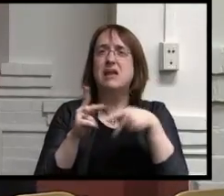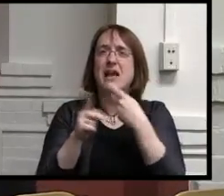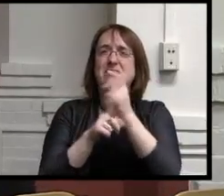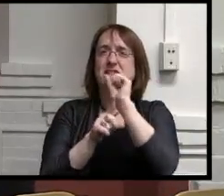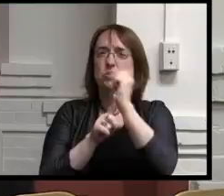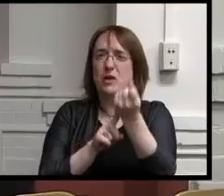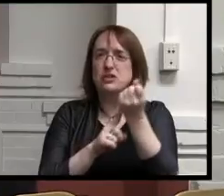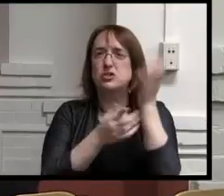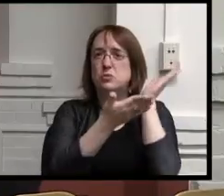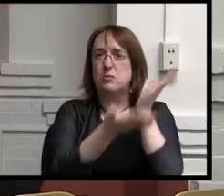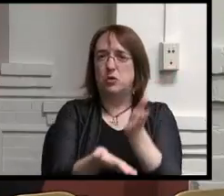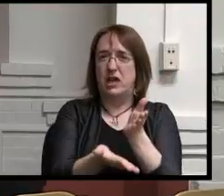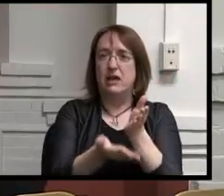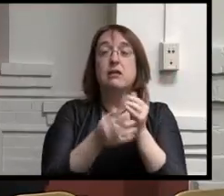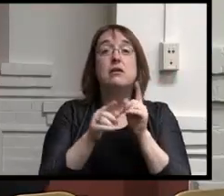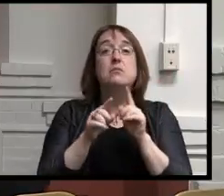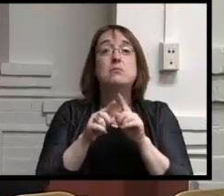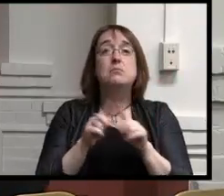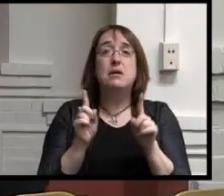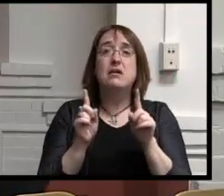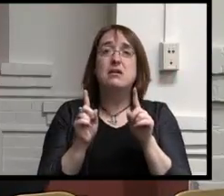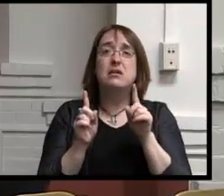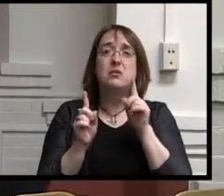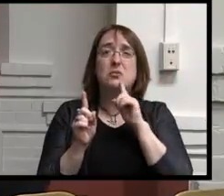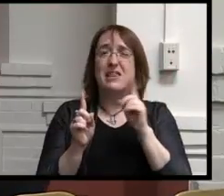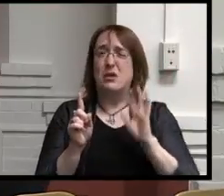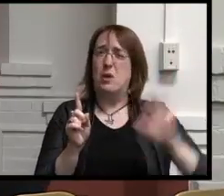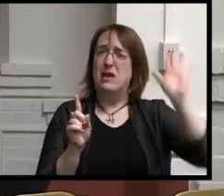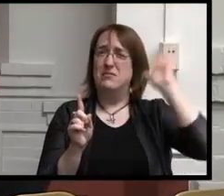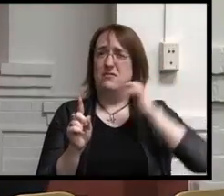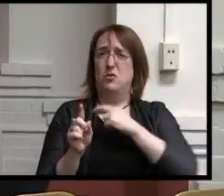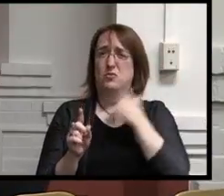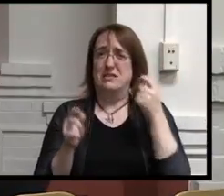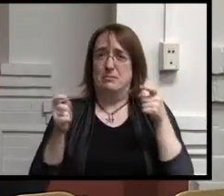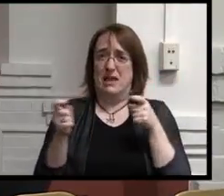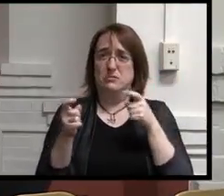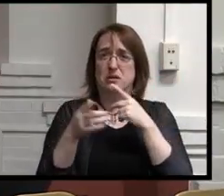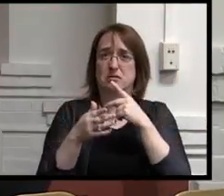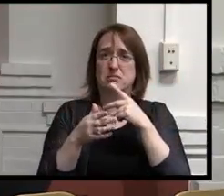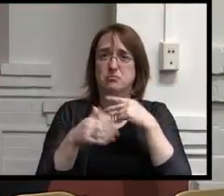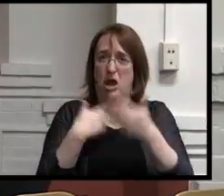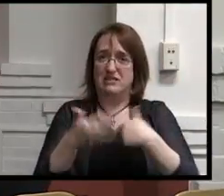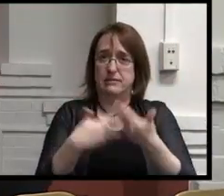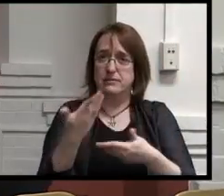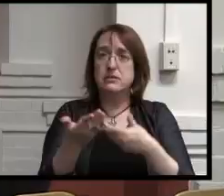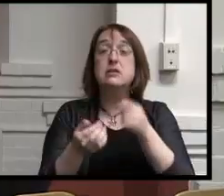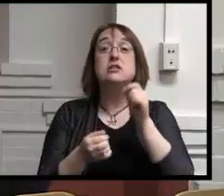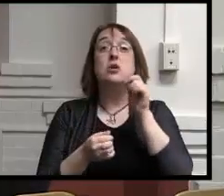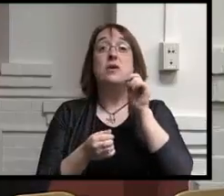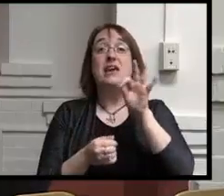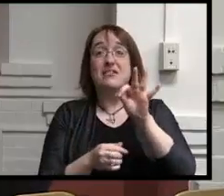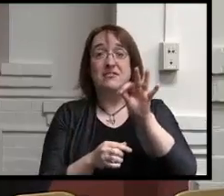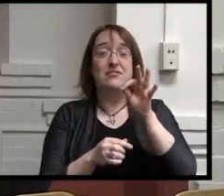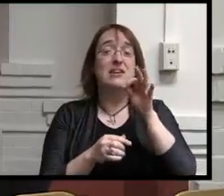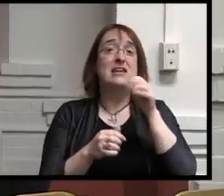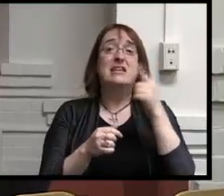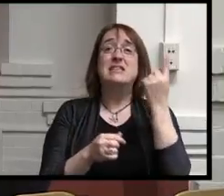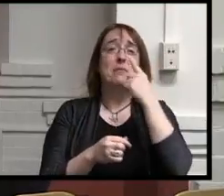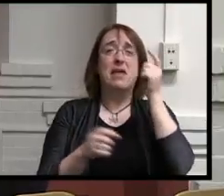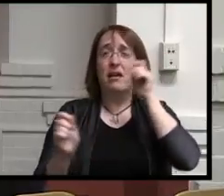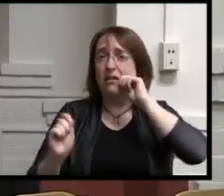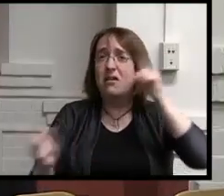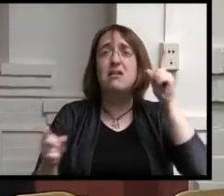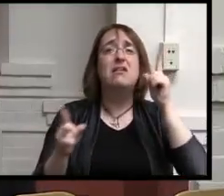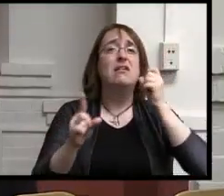bringing to you tonight, but initially it was a risk management process in that if we hit the boulder, or if we hit the